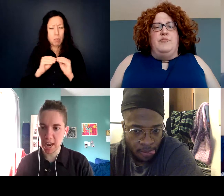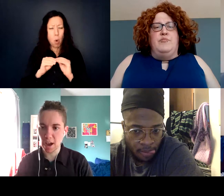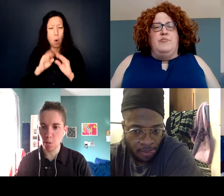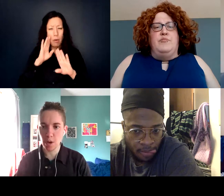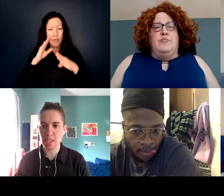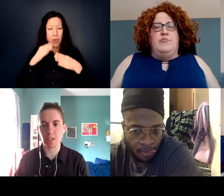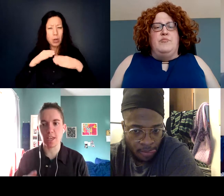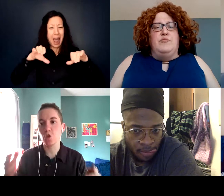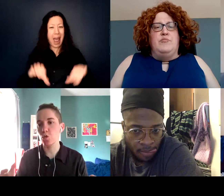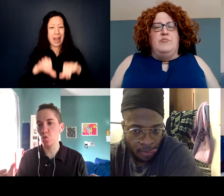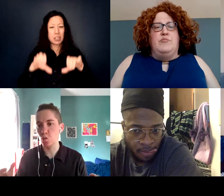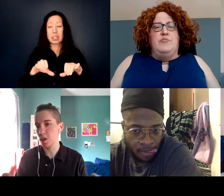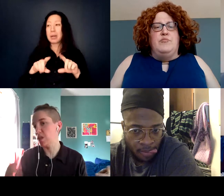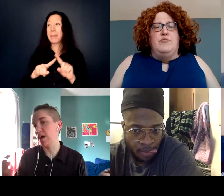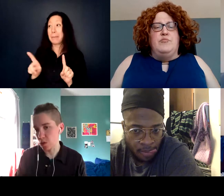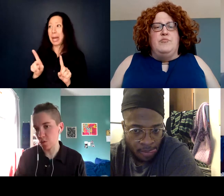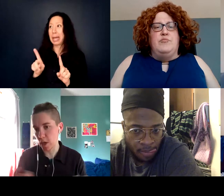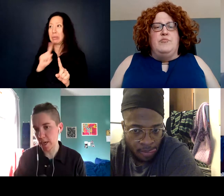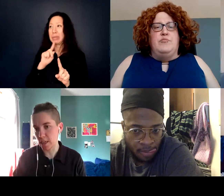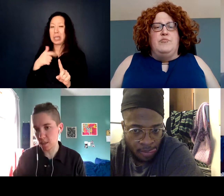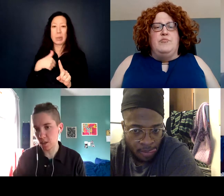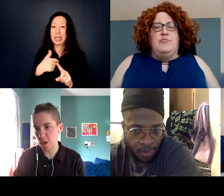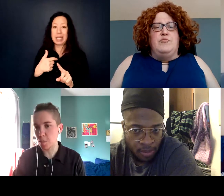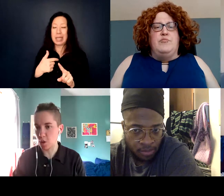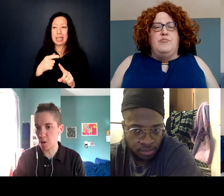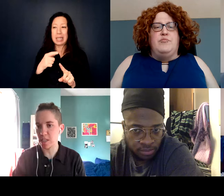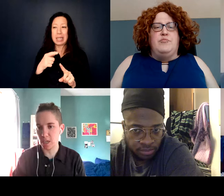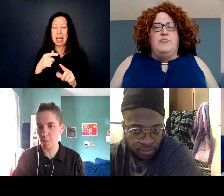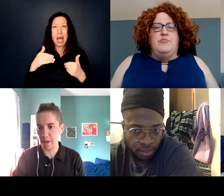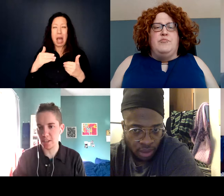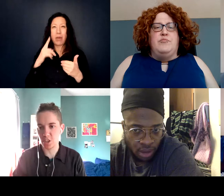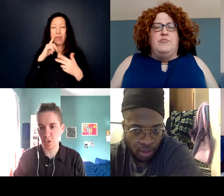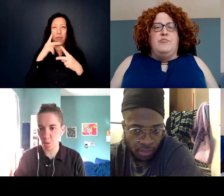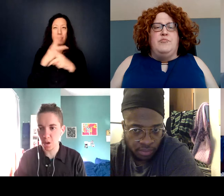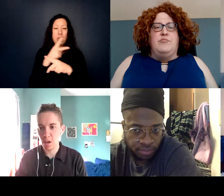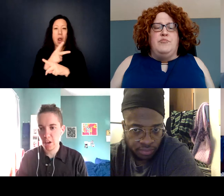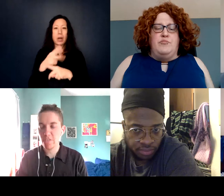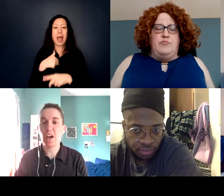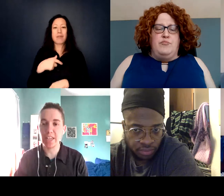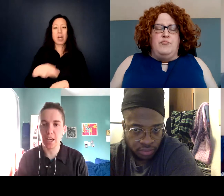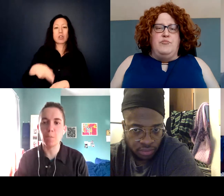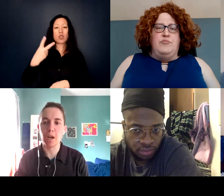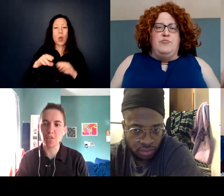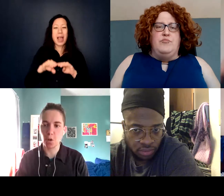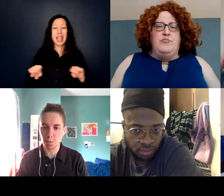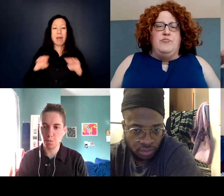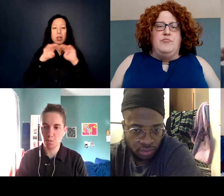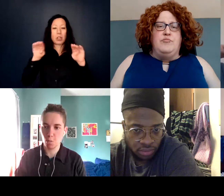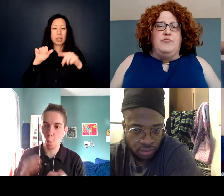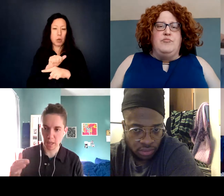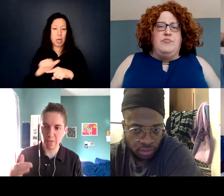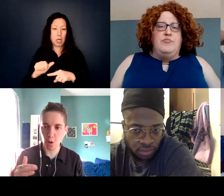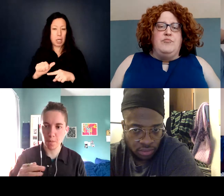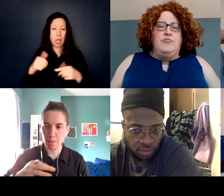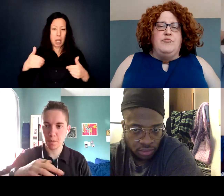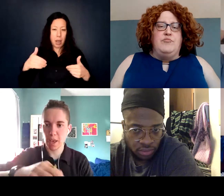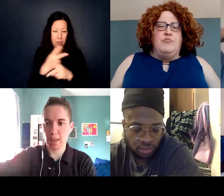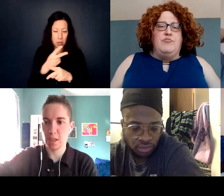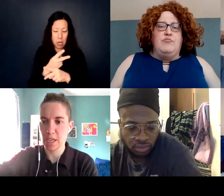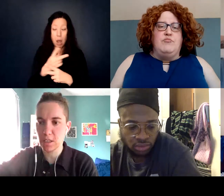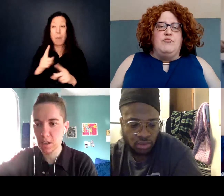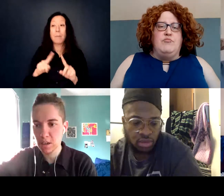infrastructure for right now is like 2 levels of trainings essentially. But there is a commitment to finding money for 1